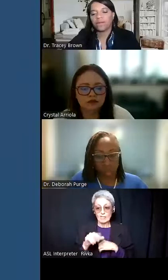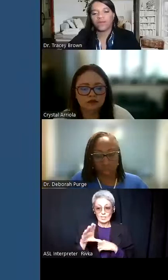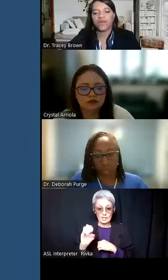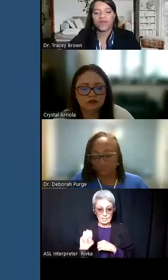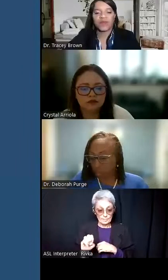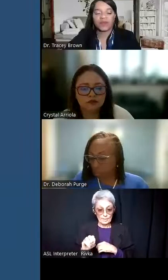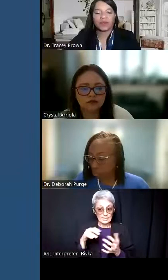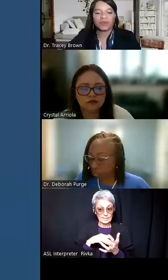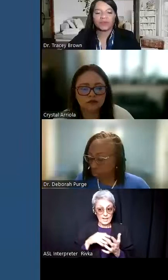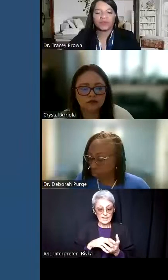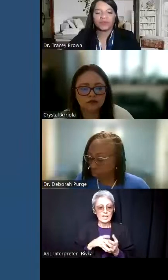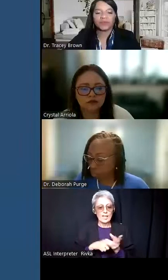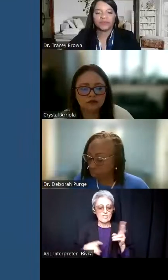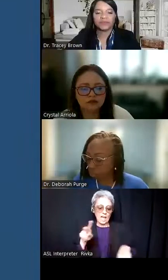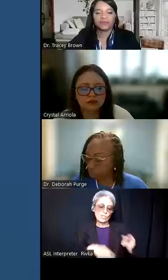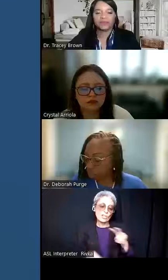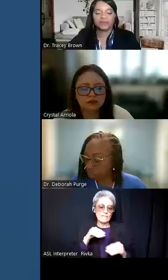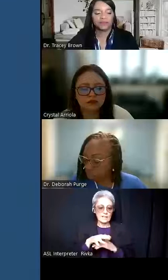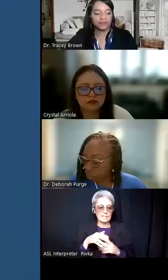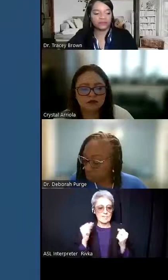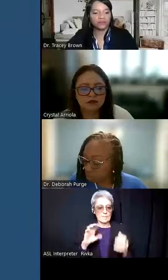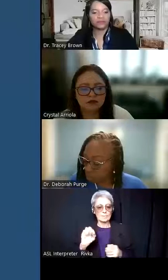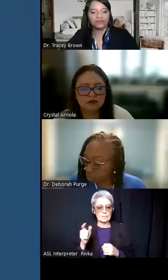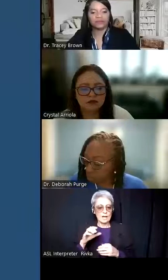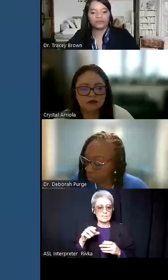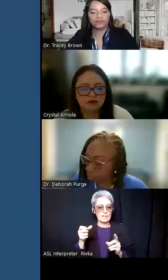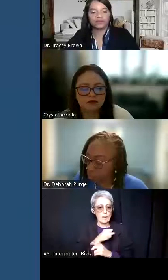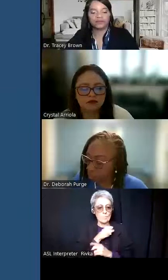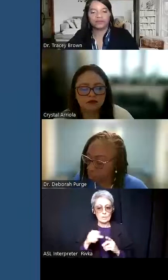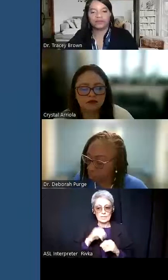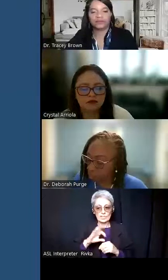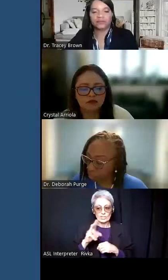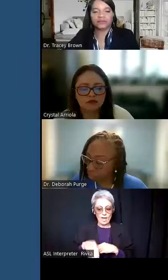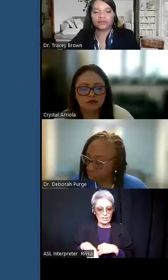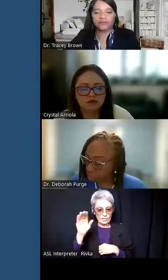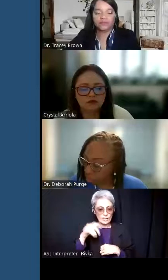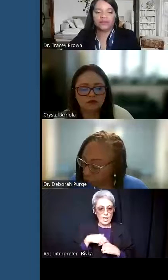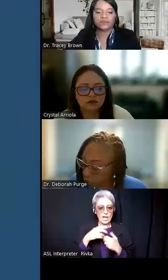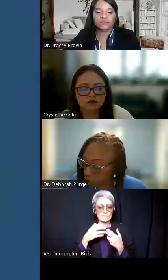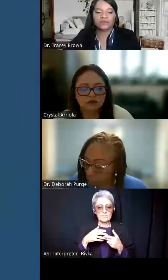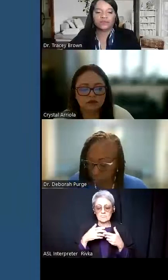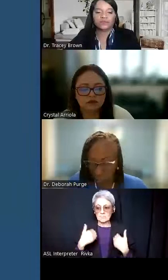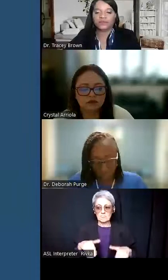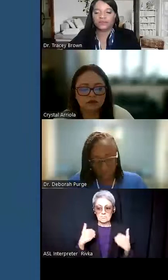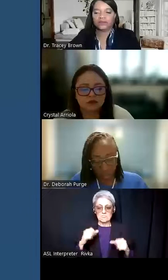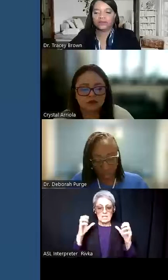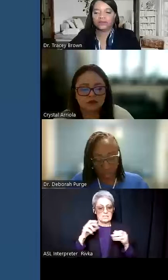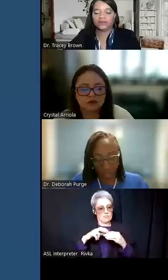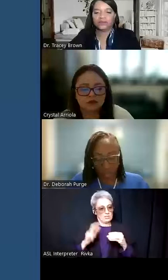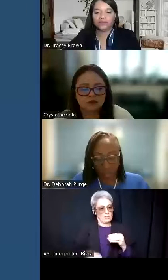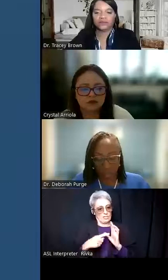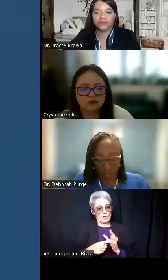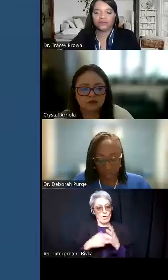Study examined the effects of multiple types of abuse in childhood, and the staggering results showed that high doses of childhood